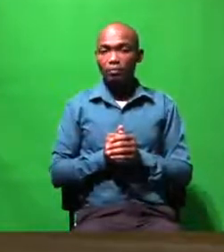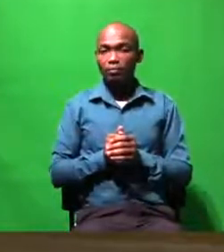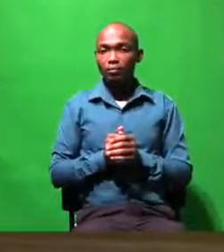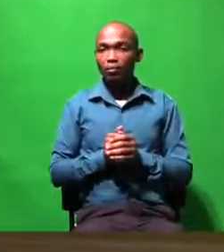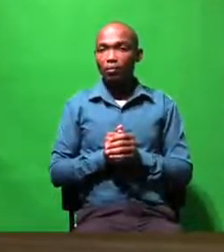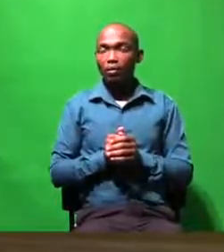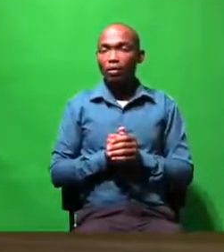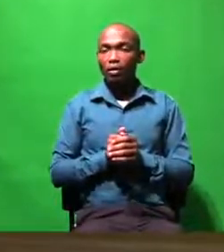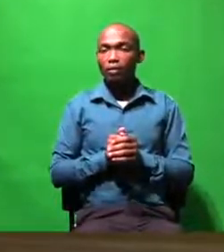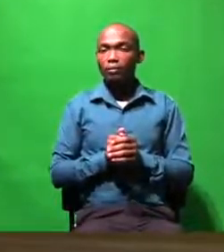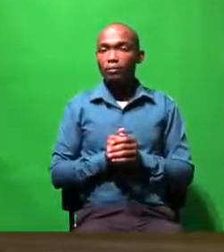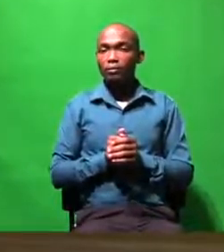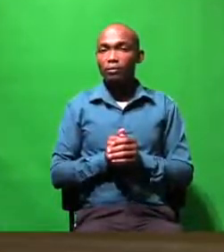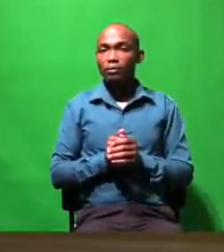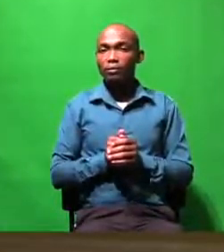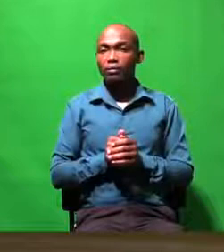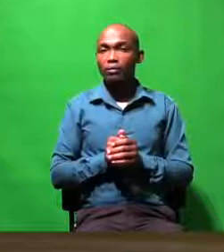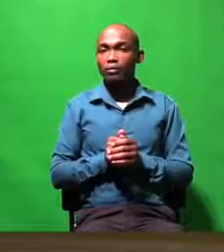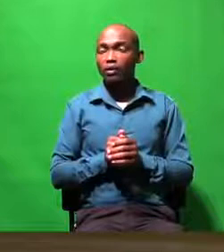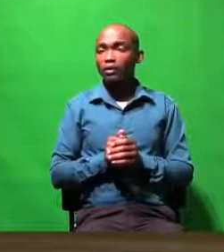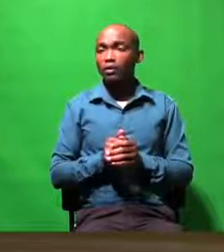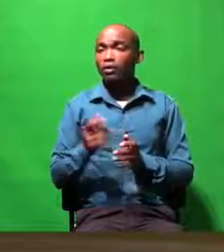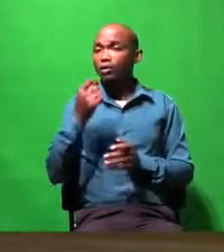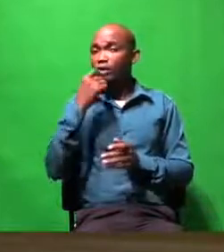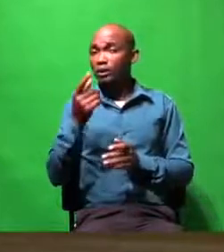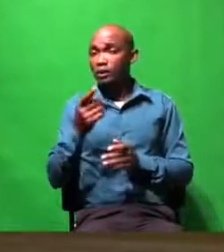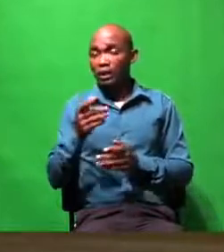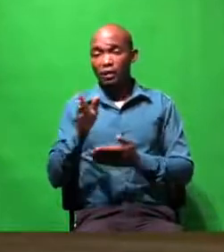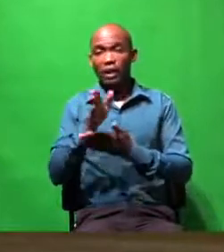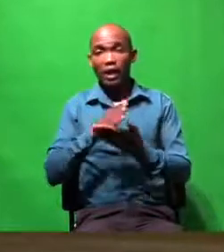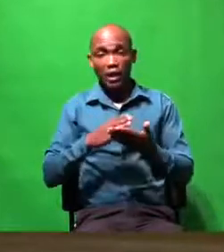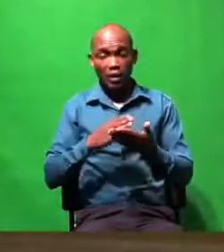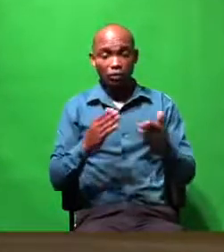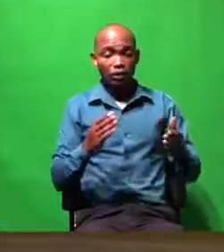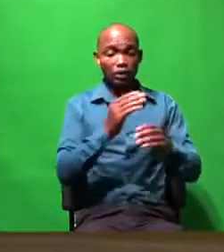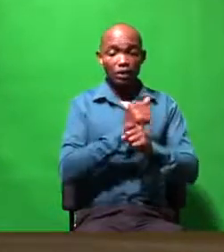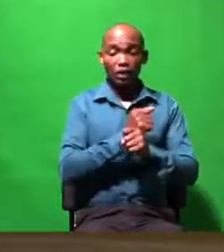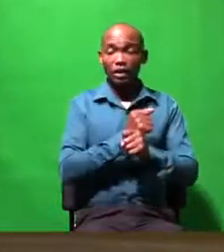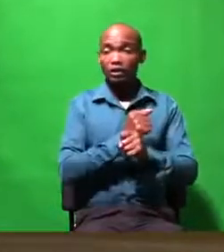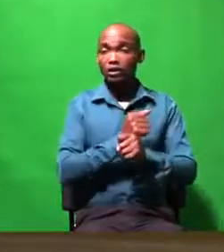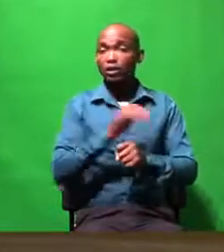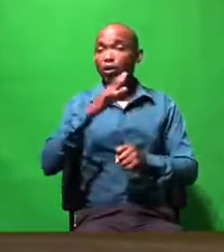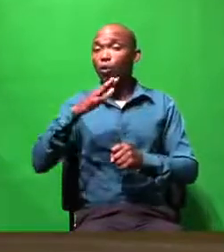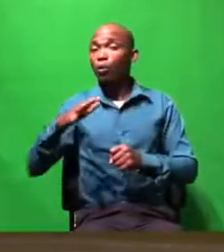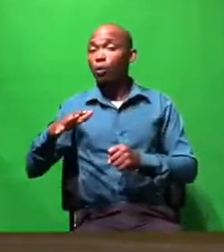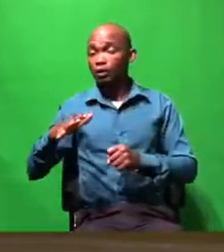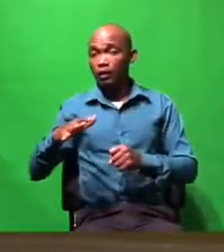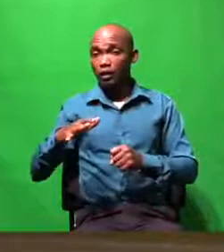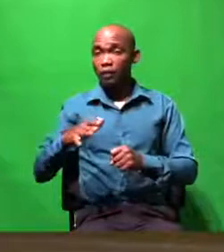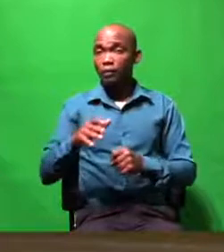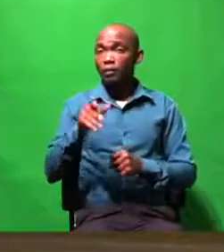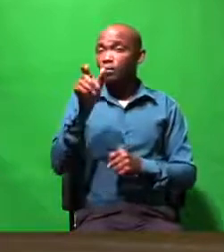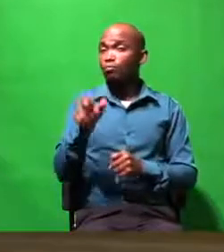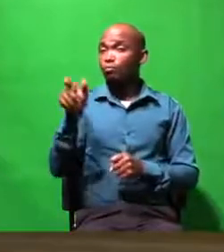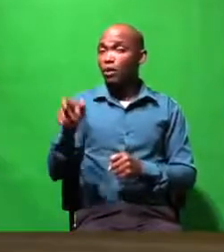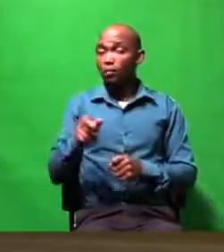when we say the area where it's accumulated water in the area, so the people can be dig